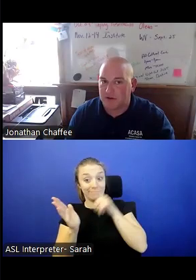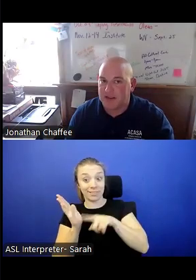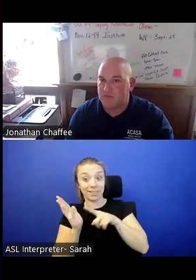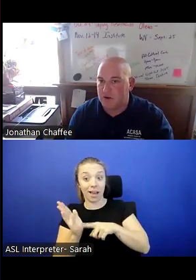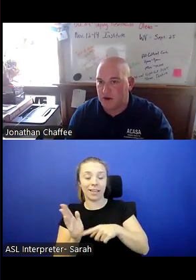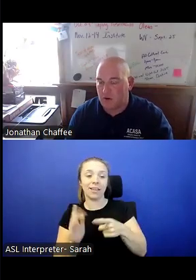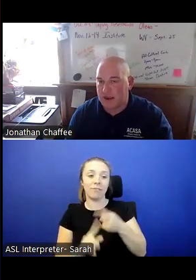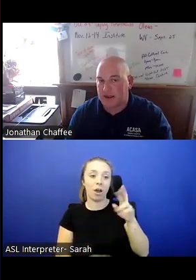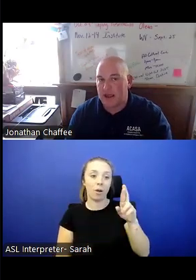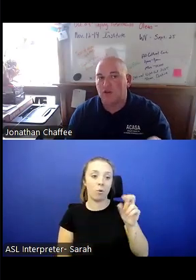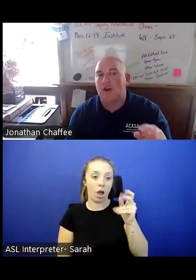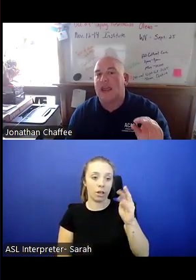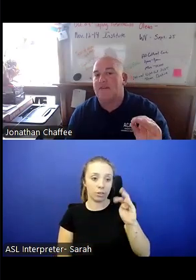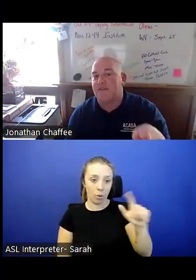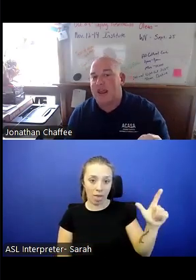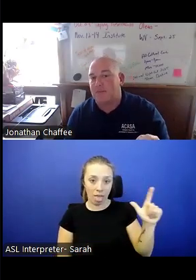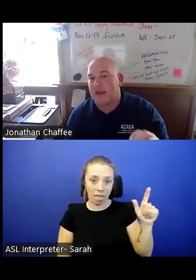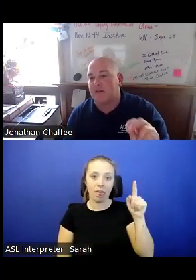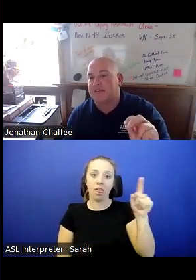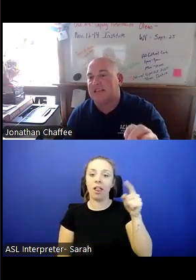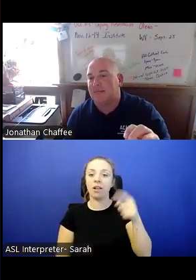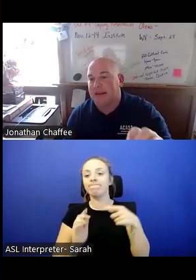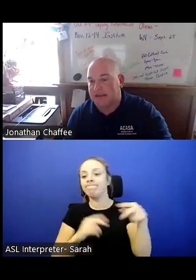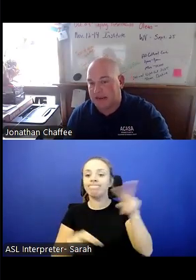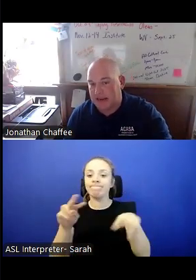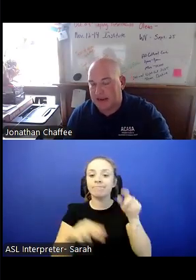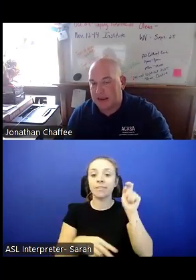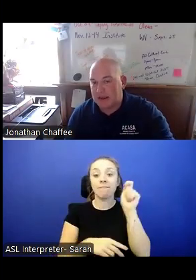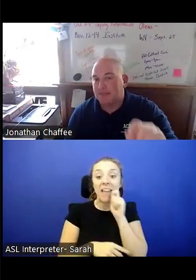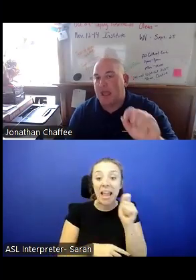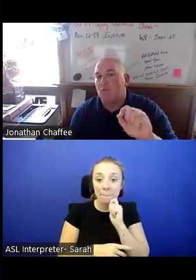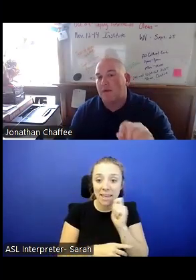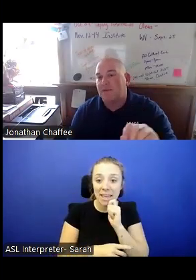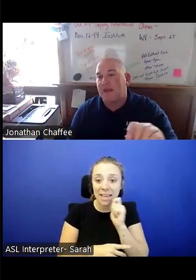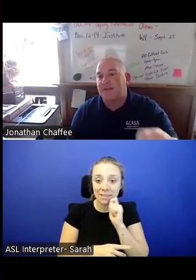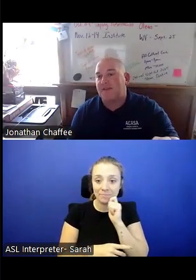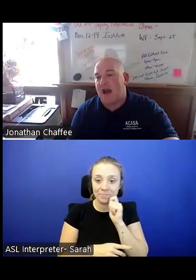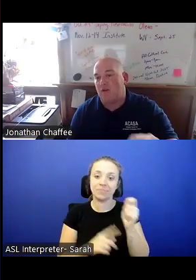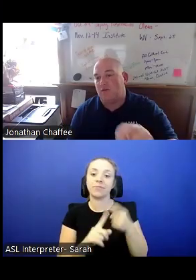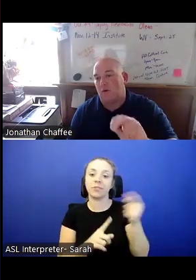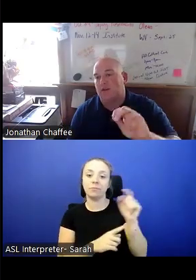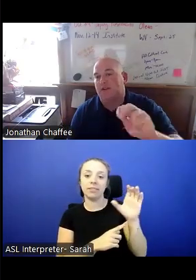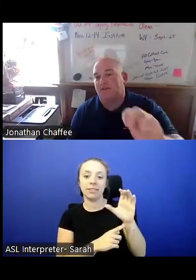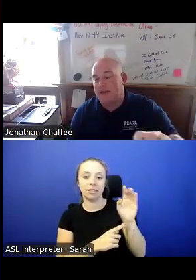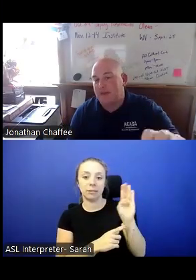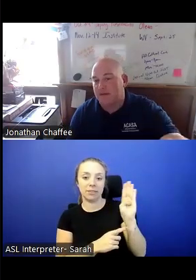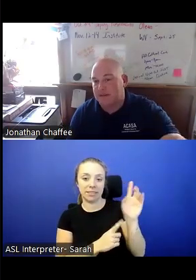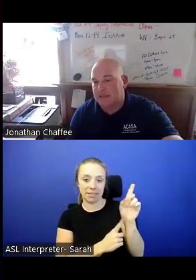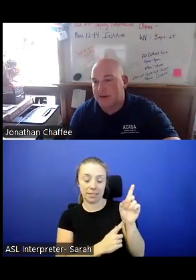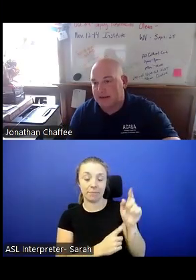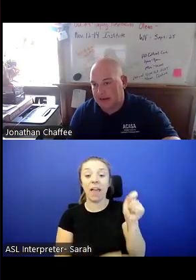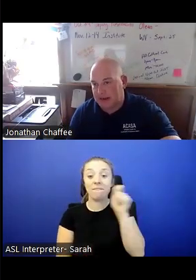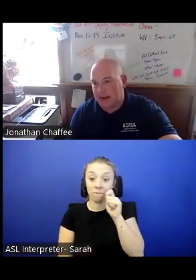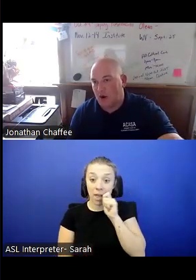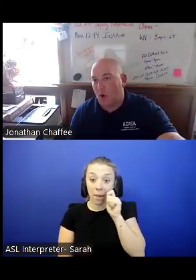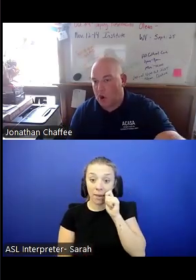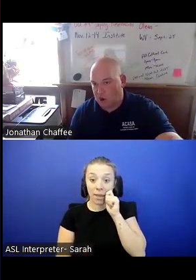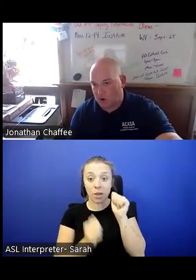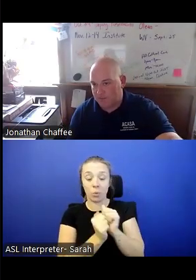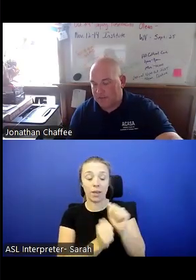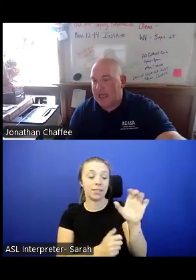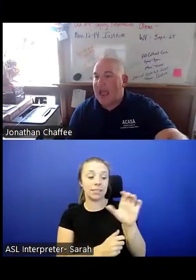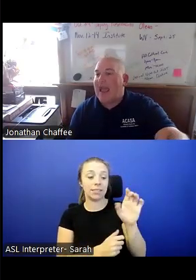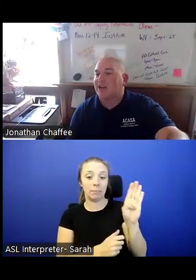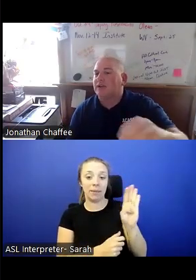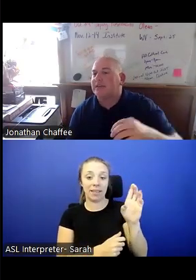Roswell did really quick, looking at vaping of CBD. And what they found was vaping of CBD